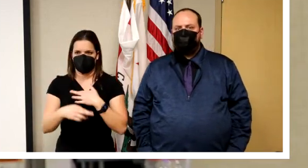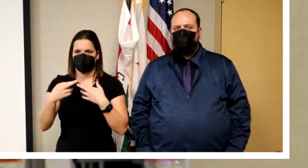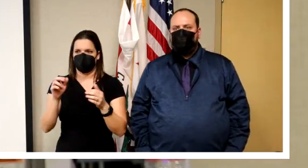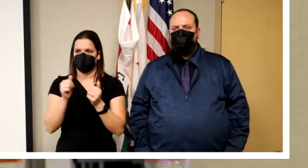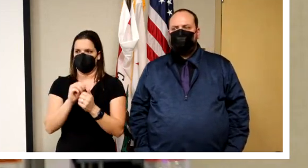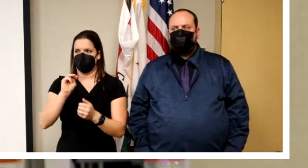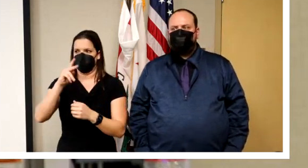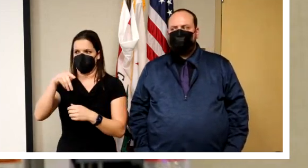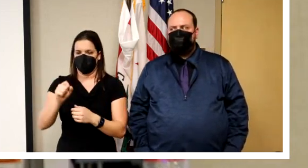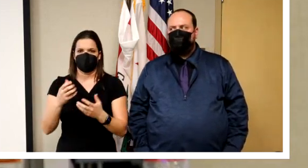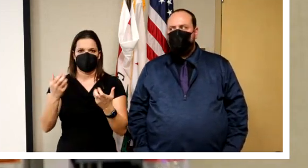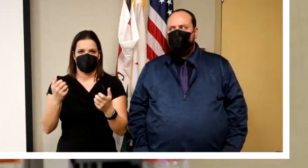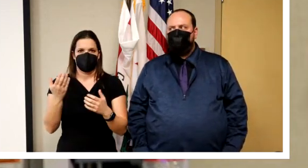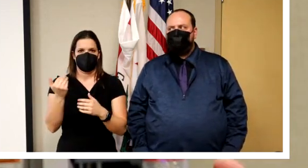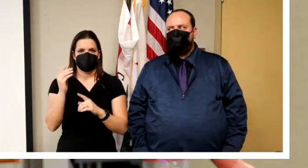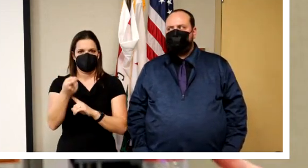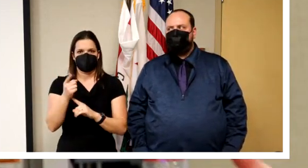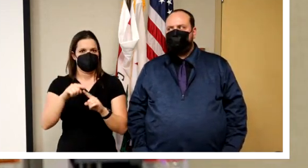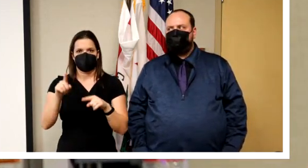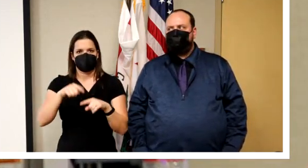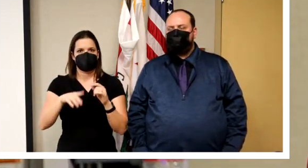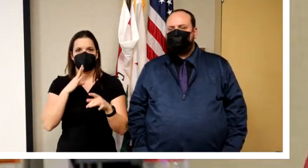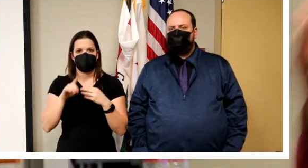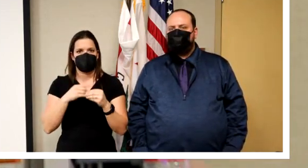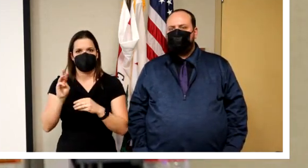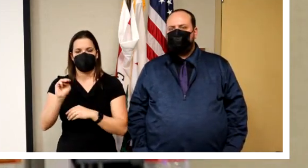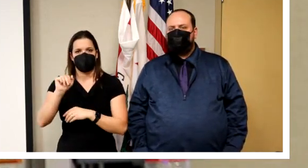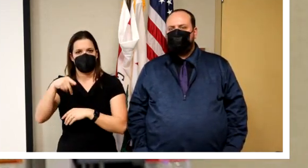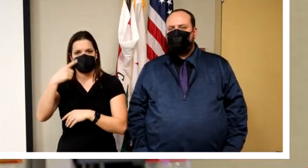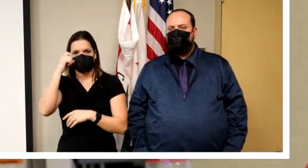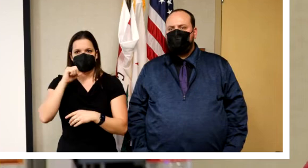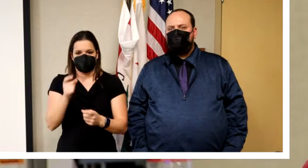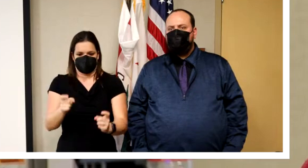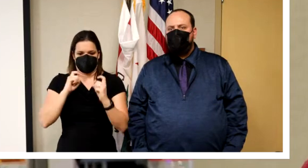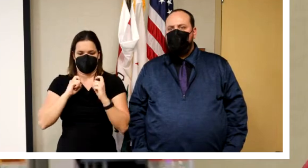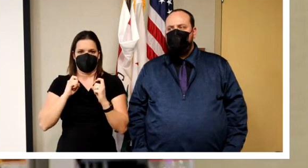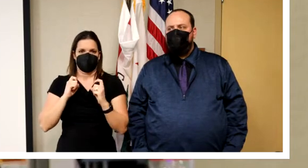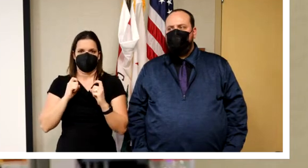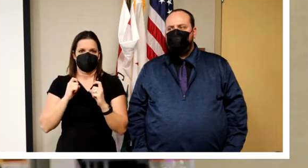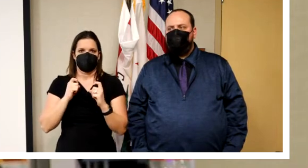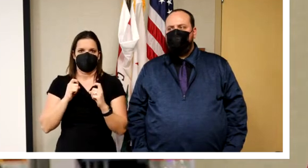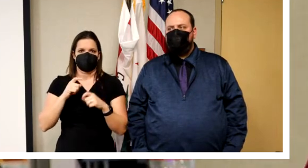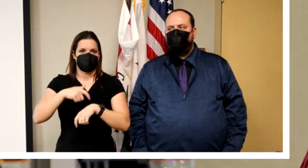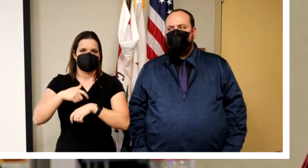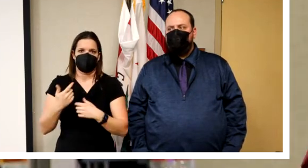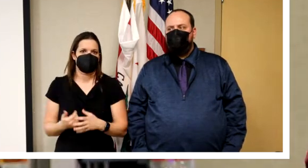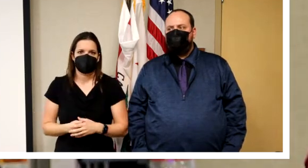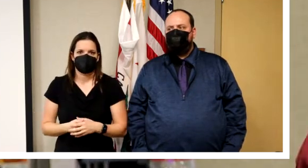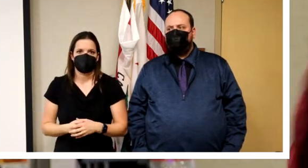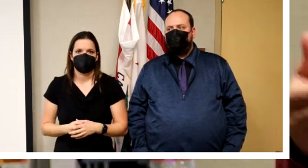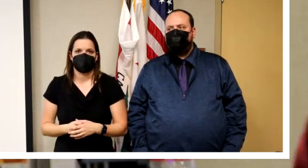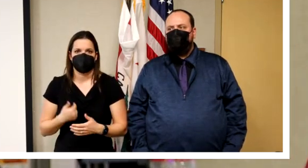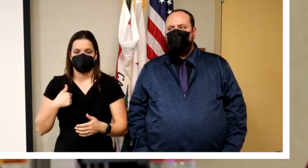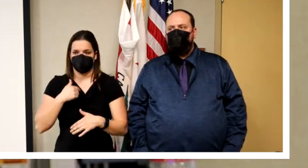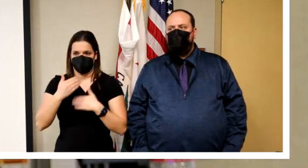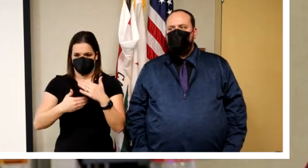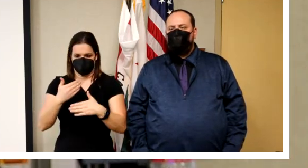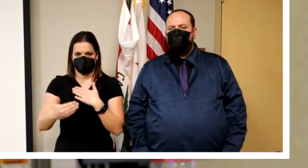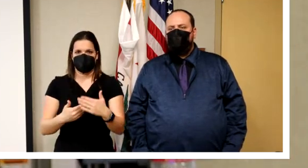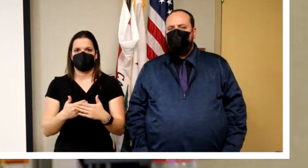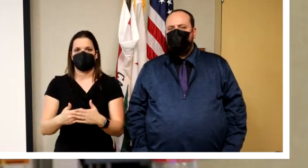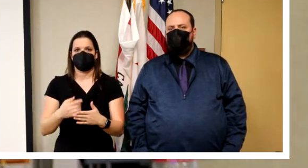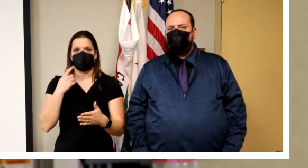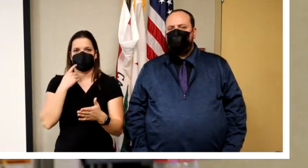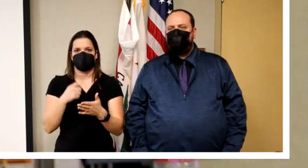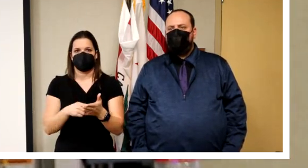with a map and they want 15 minutes, but we can't talk about their map because they didn't get it to us in time. And so as we're going through this process, that